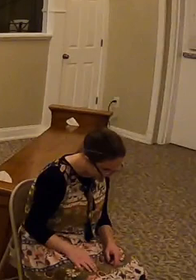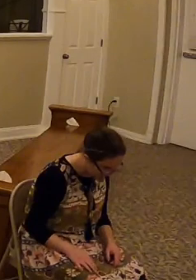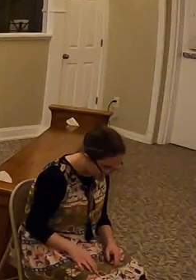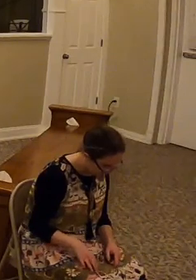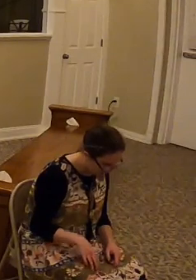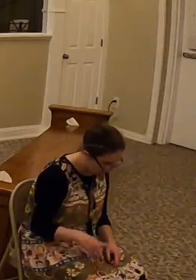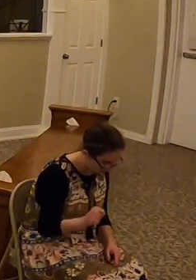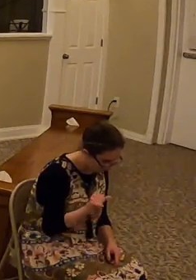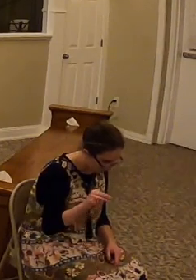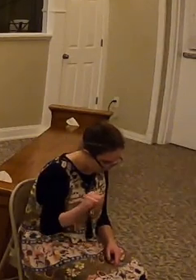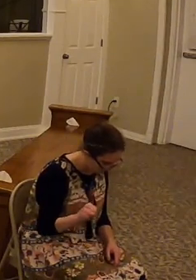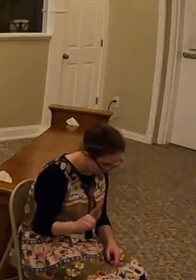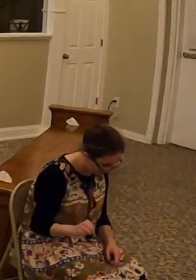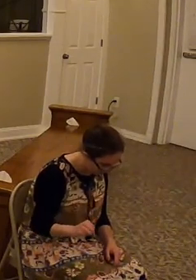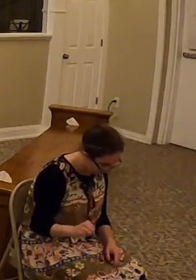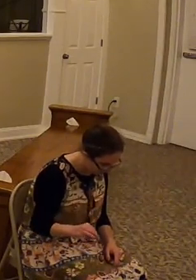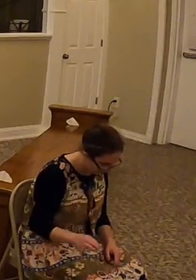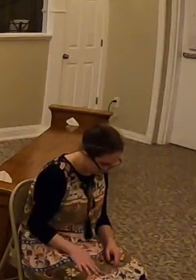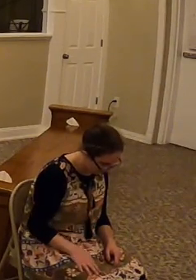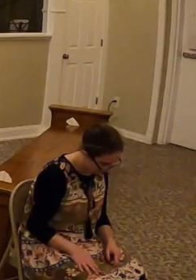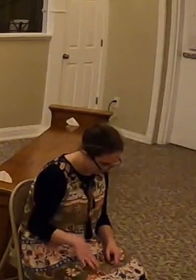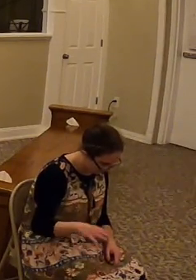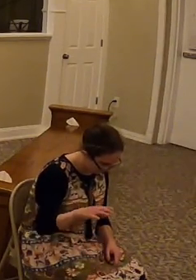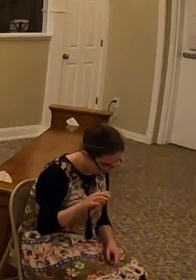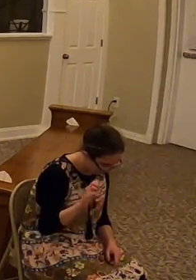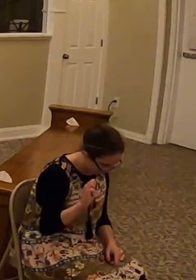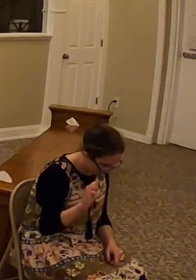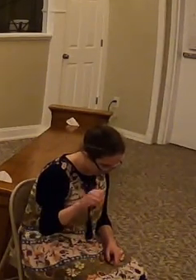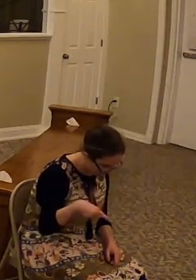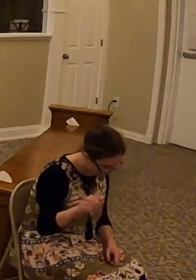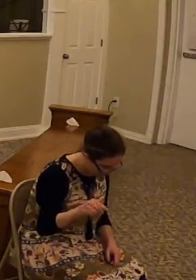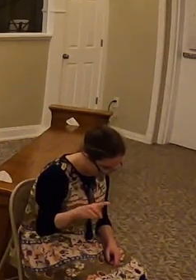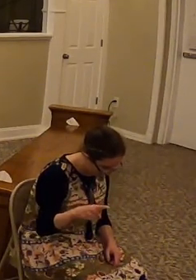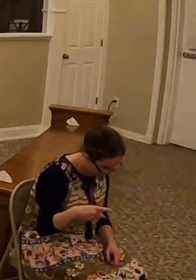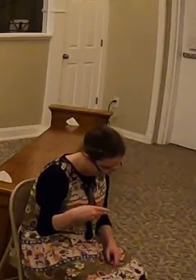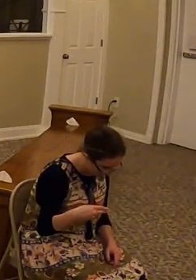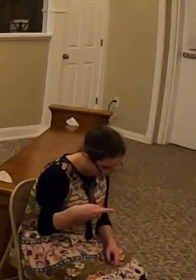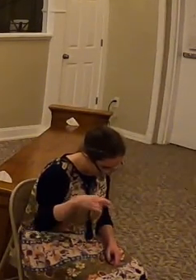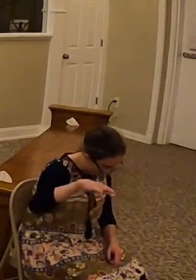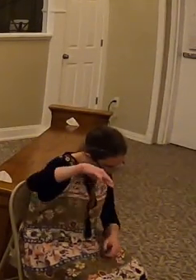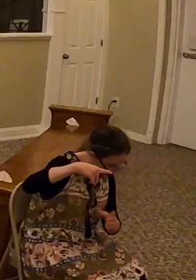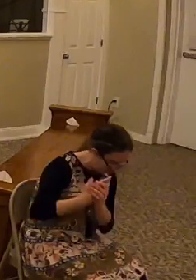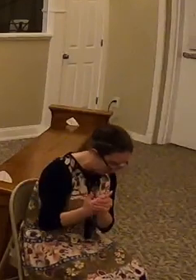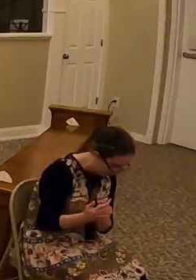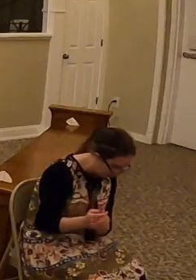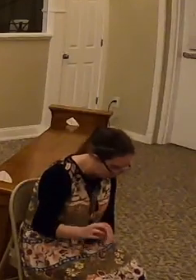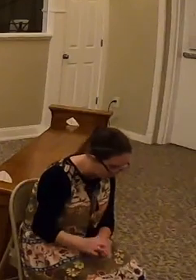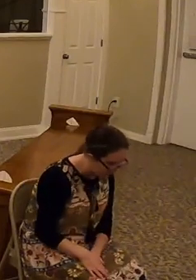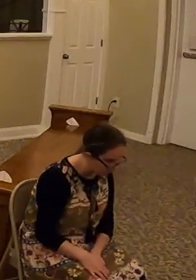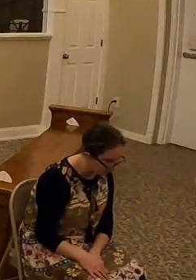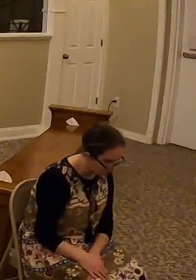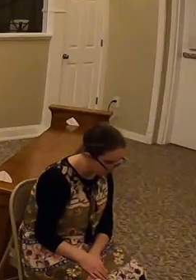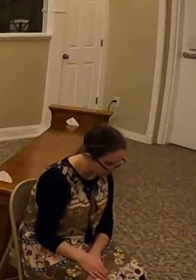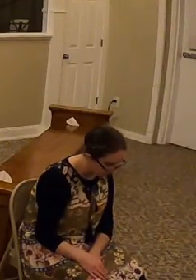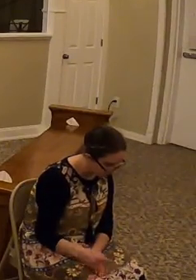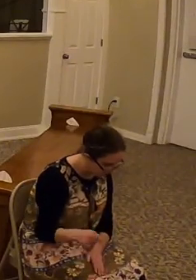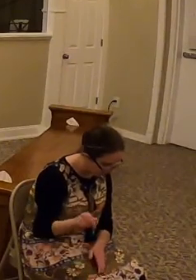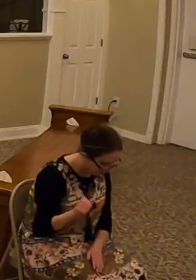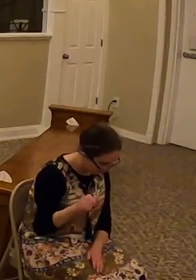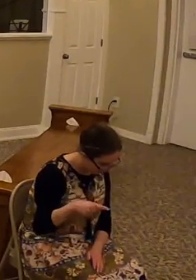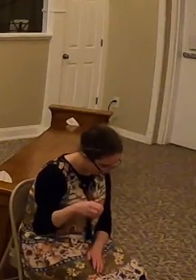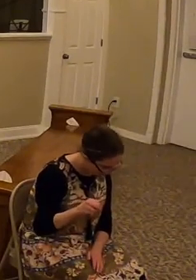6. Timothy, 1 Thessalonians 1, 1 and 2 and 6. Epaphroditus, Philippians 2 and 25. The